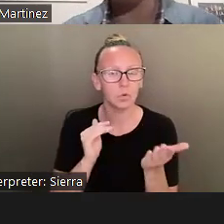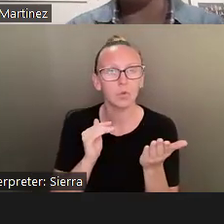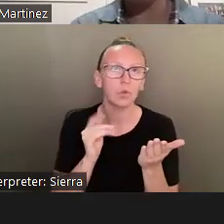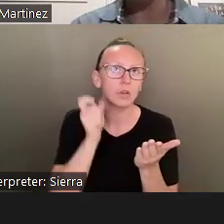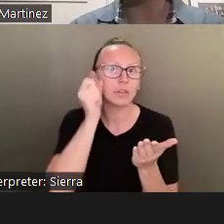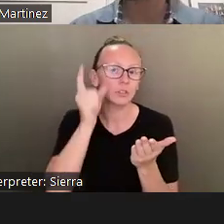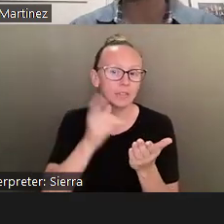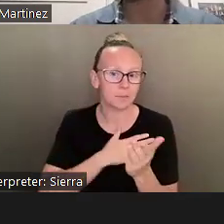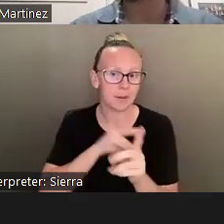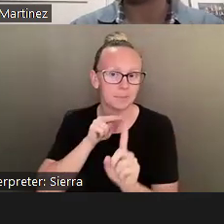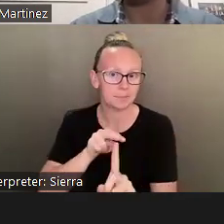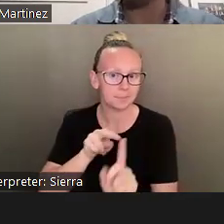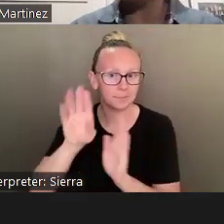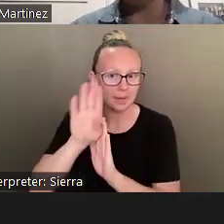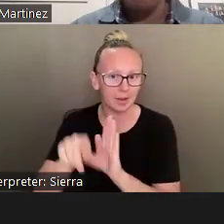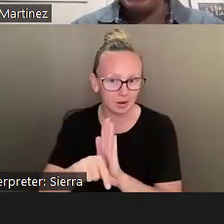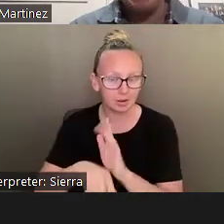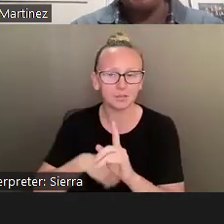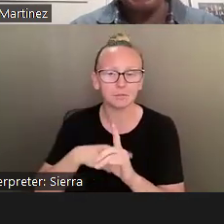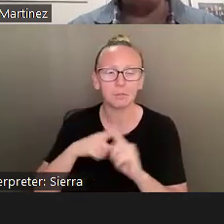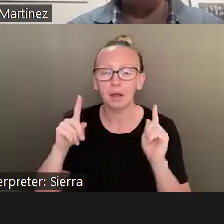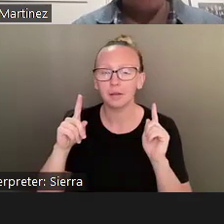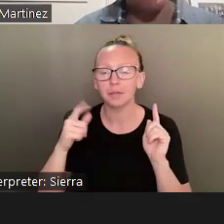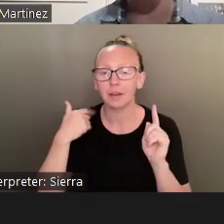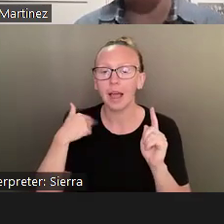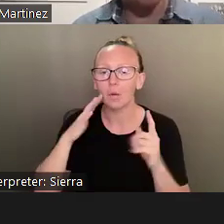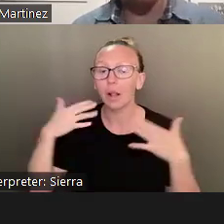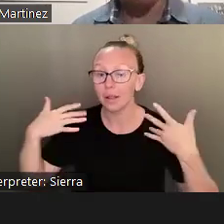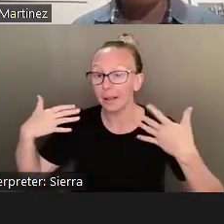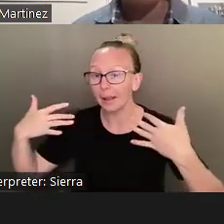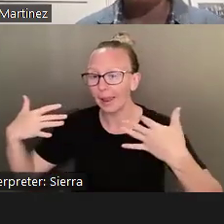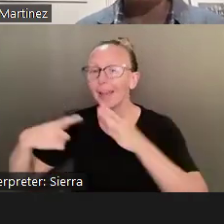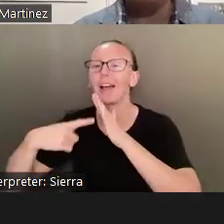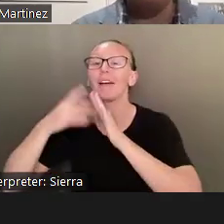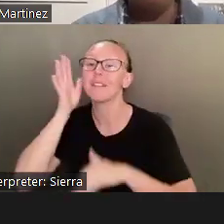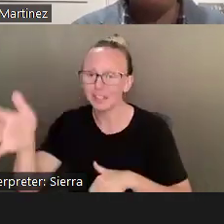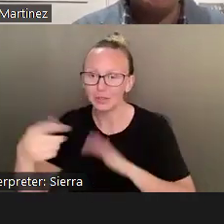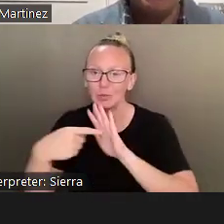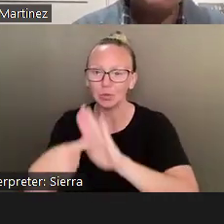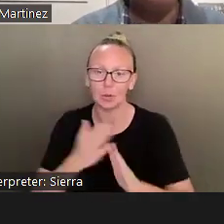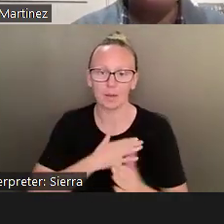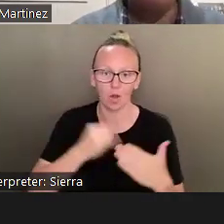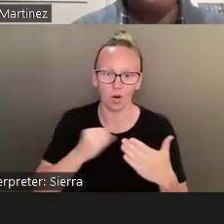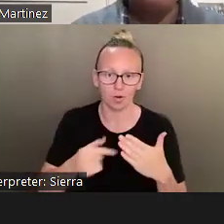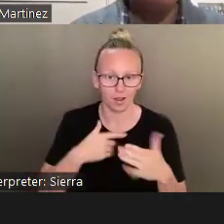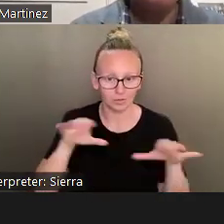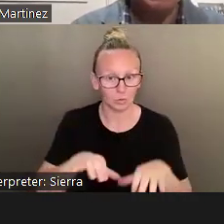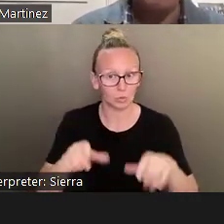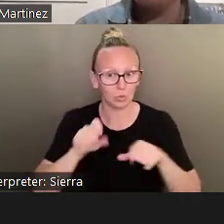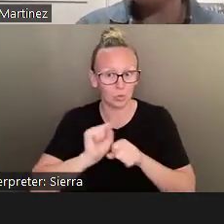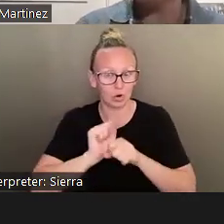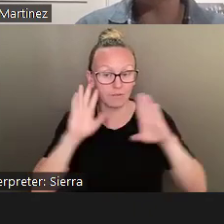but will get to the point eventually of the work I've actually made here. So the presentation I've